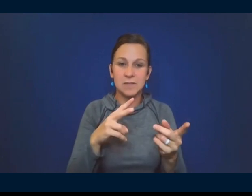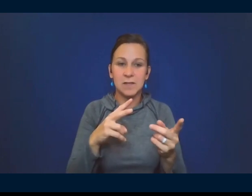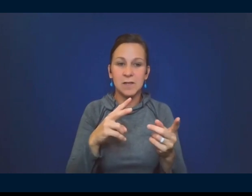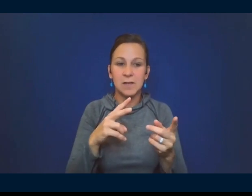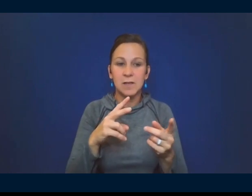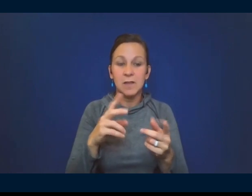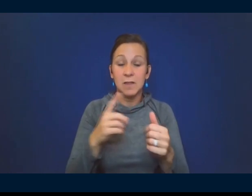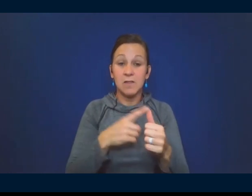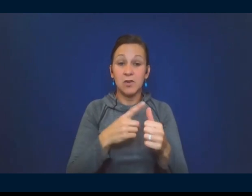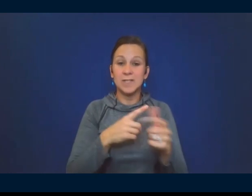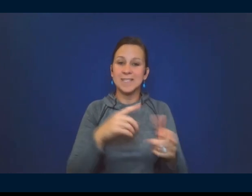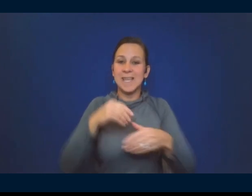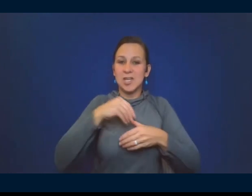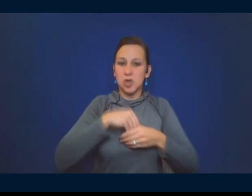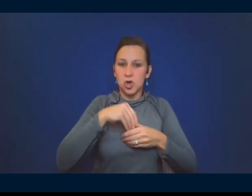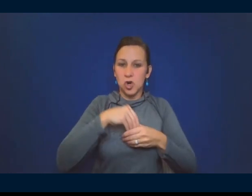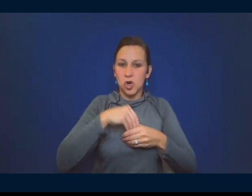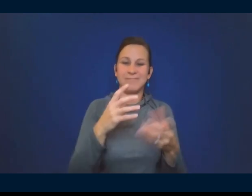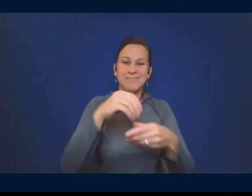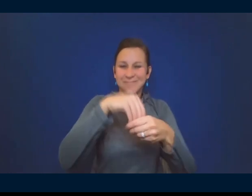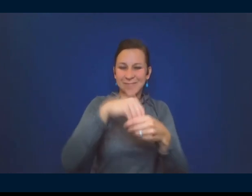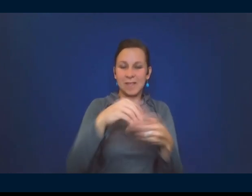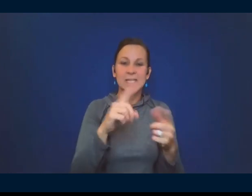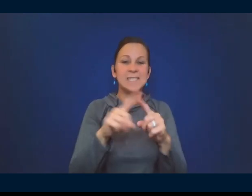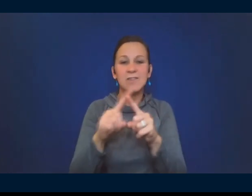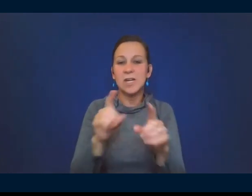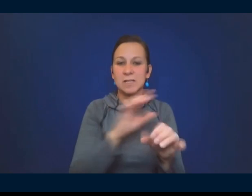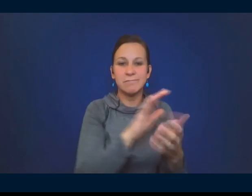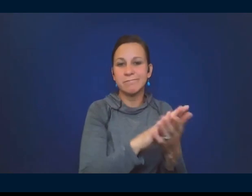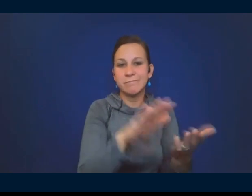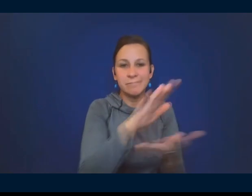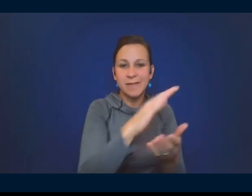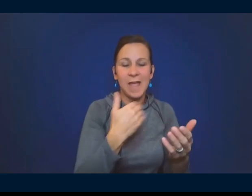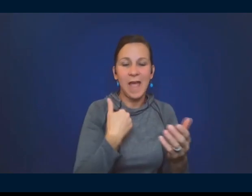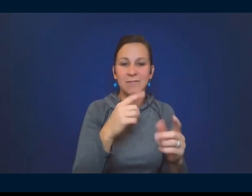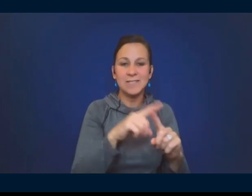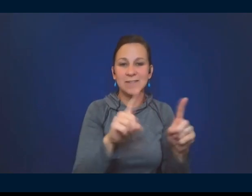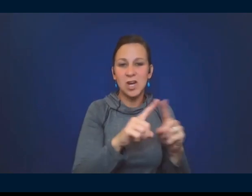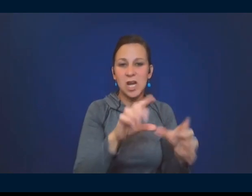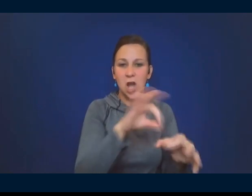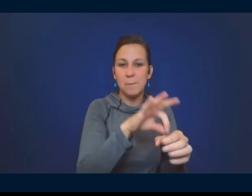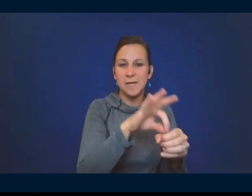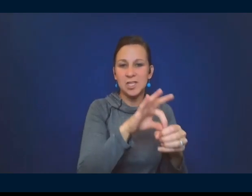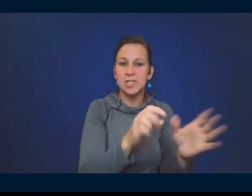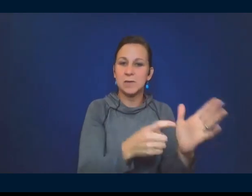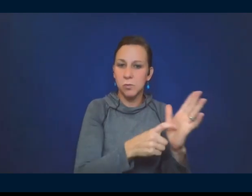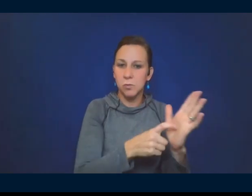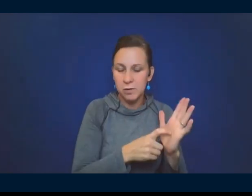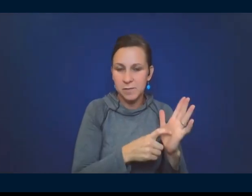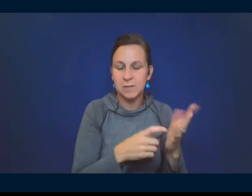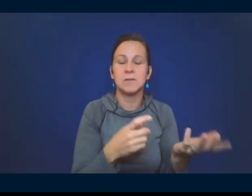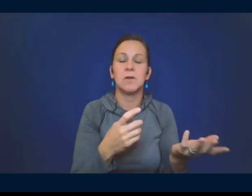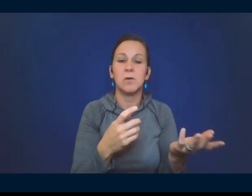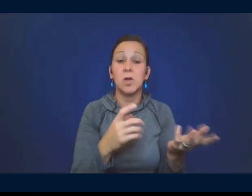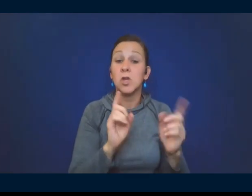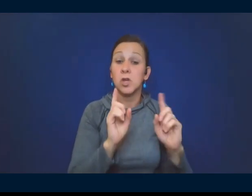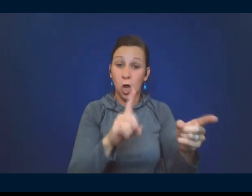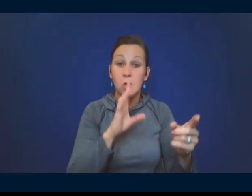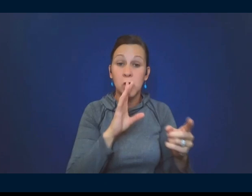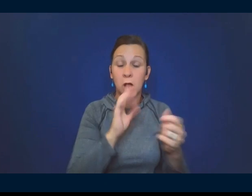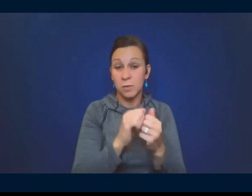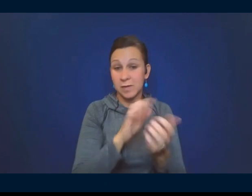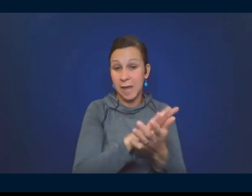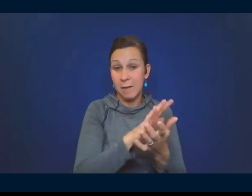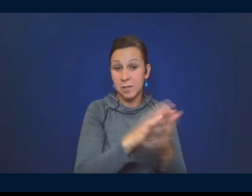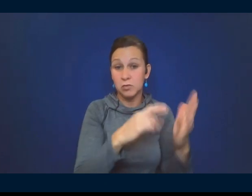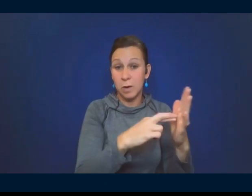an internal application process. Different institutions have different nomination criteria. So go talk to your campus